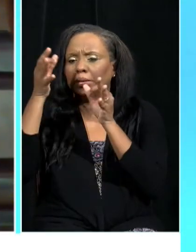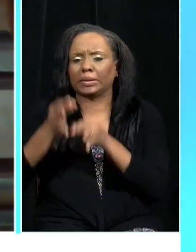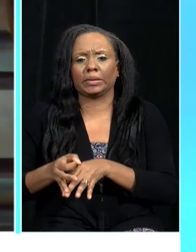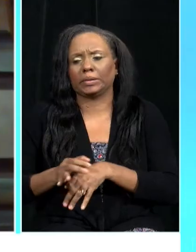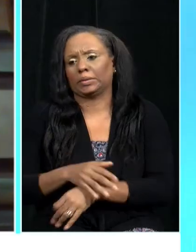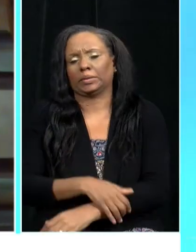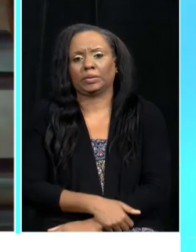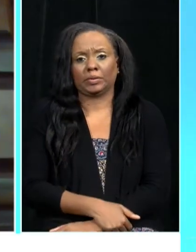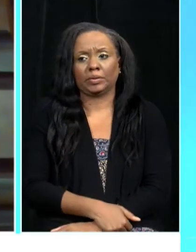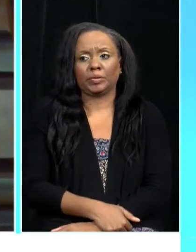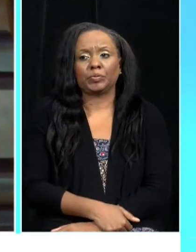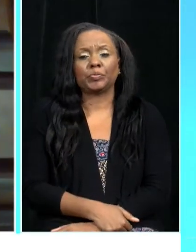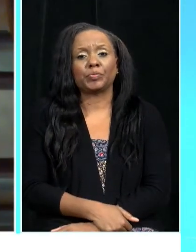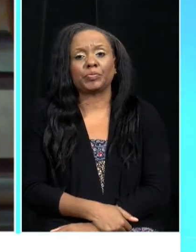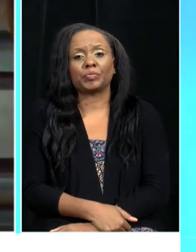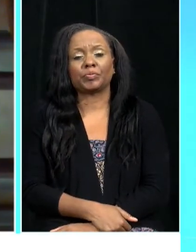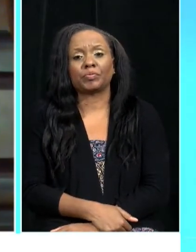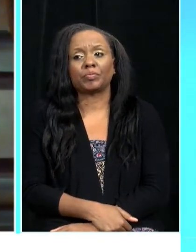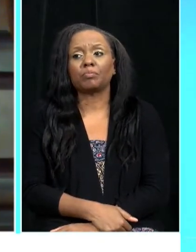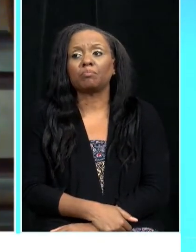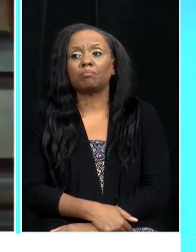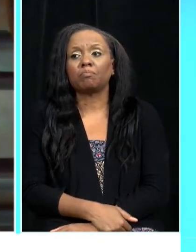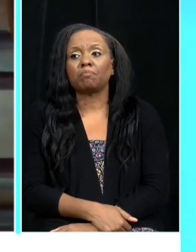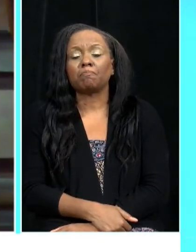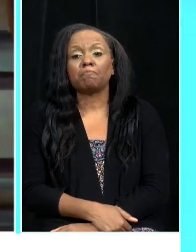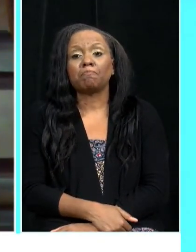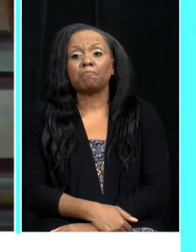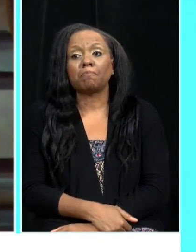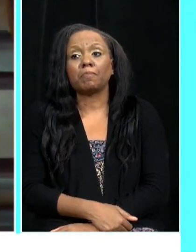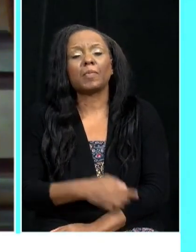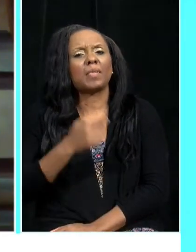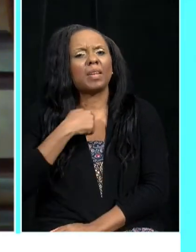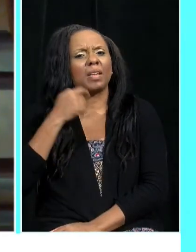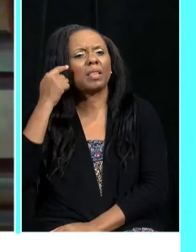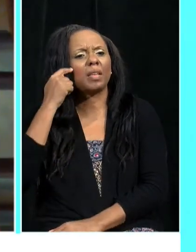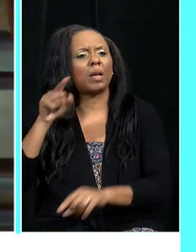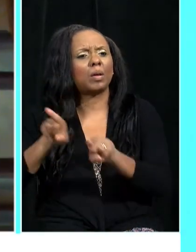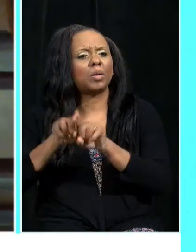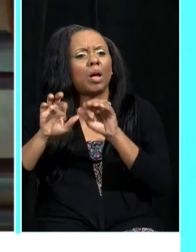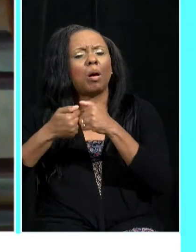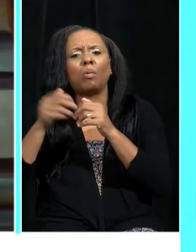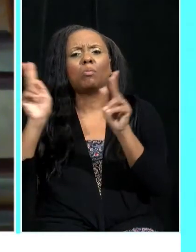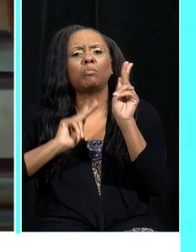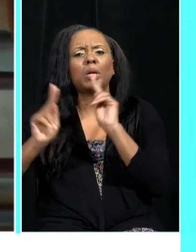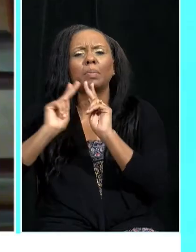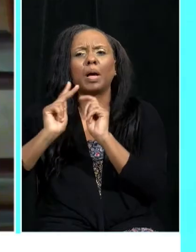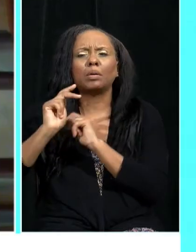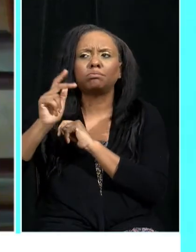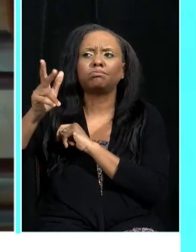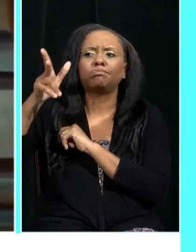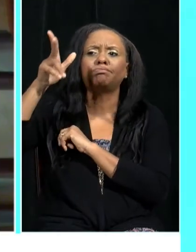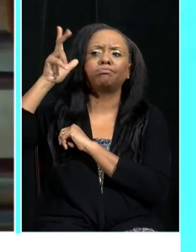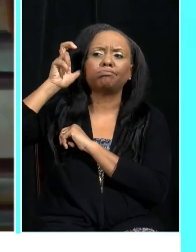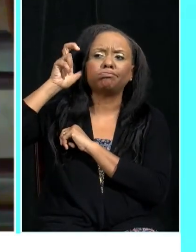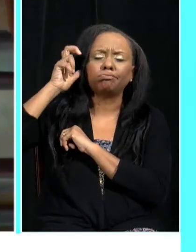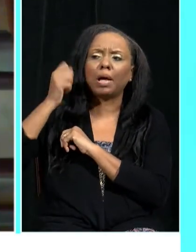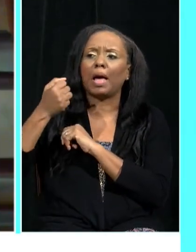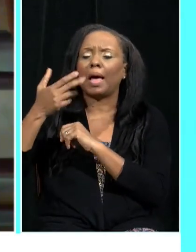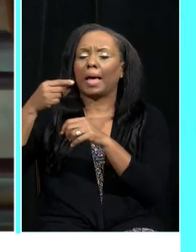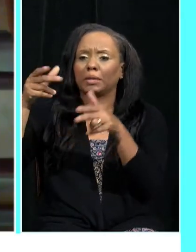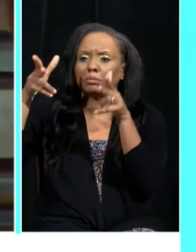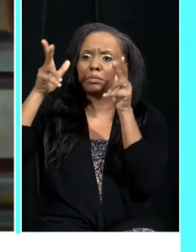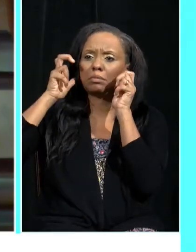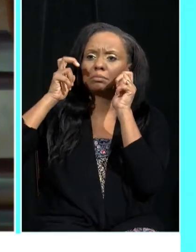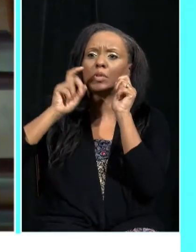do. So I think it is those types of things, and it's about perception. But Don, I do agree with you. It is a discourse that must be had.